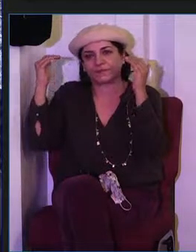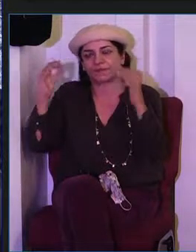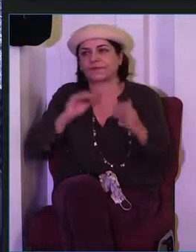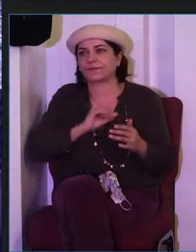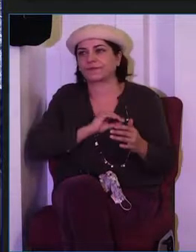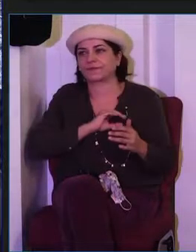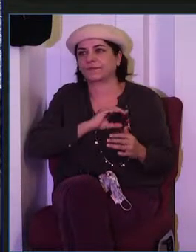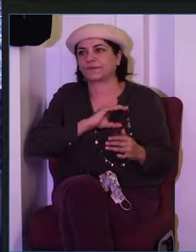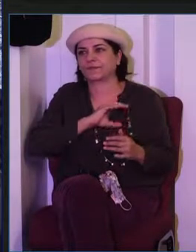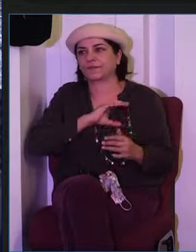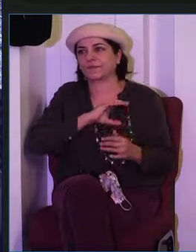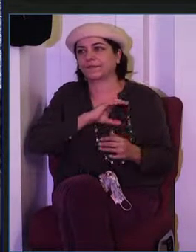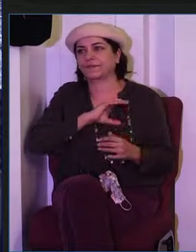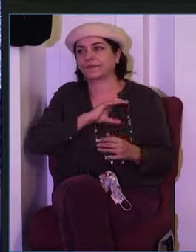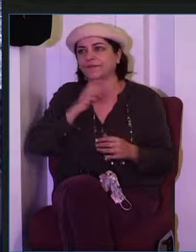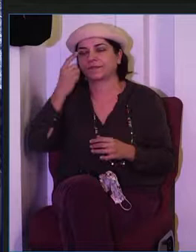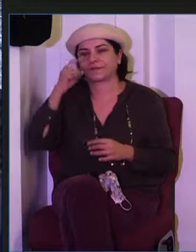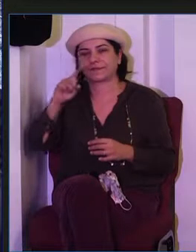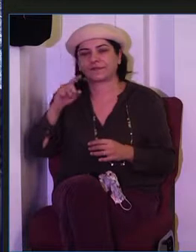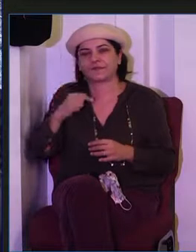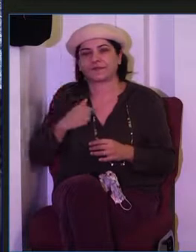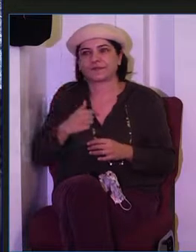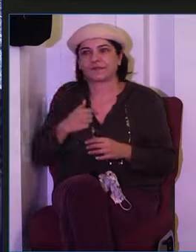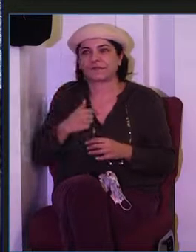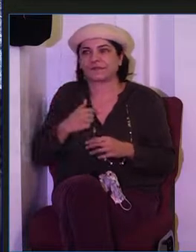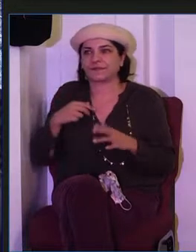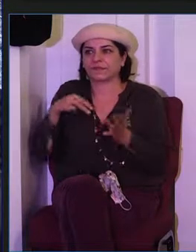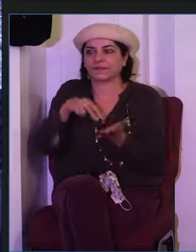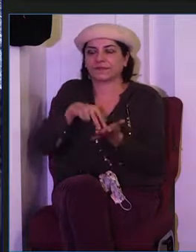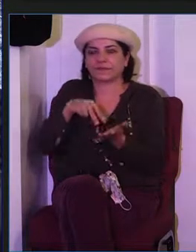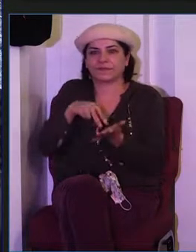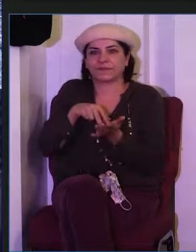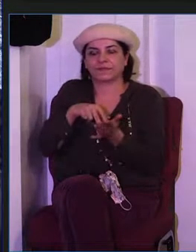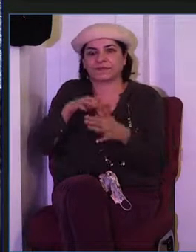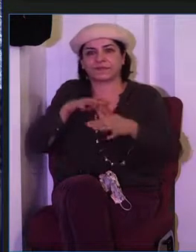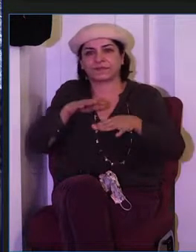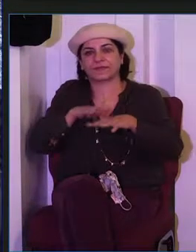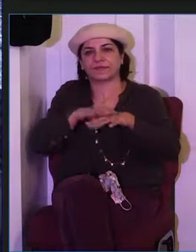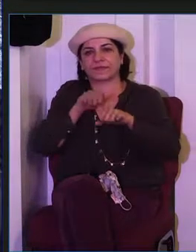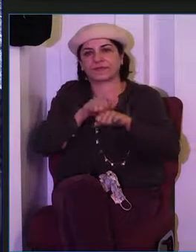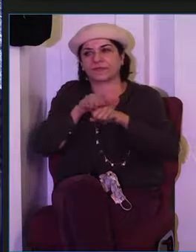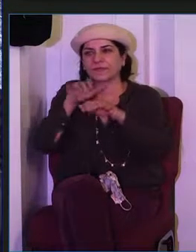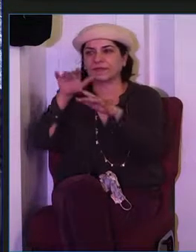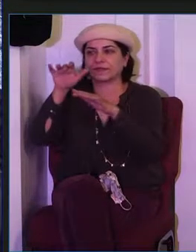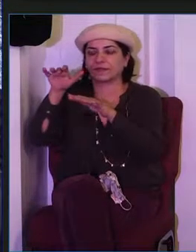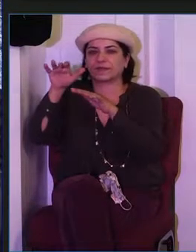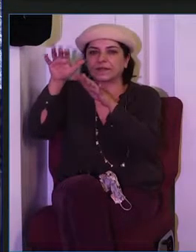Up so I can stand on mountains.